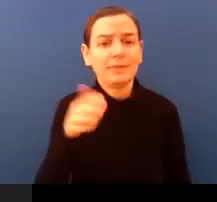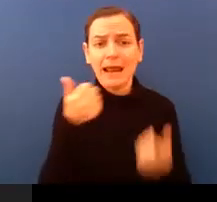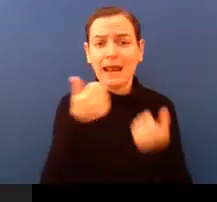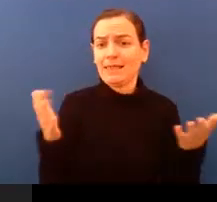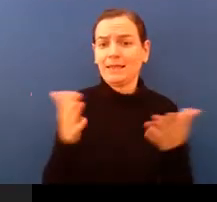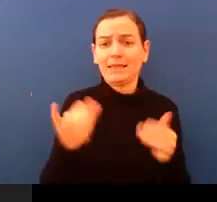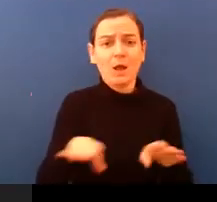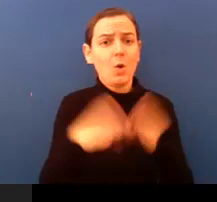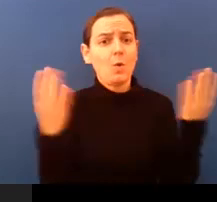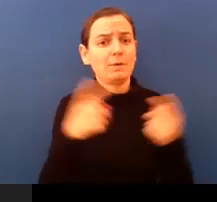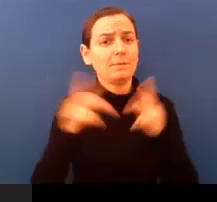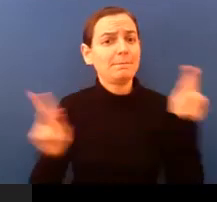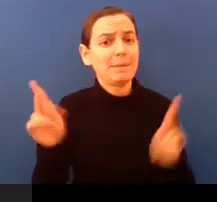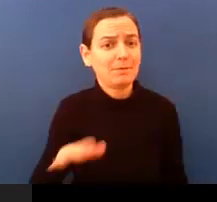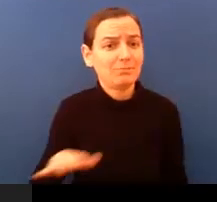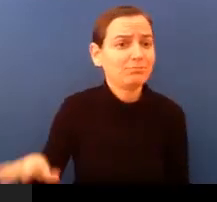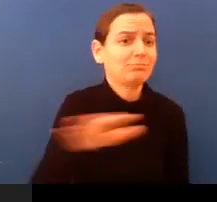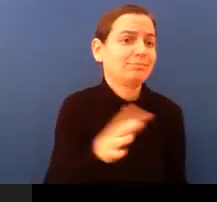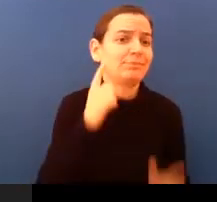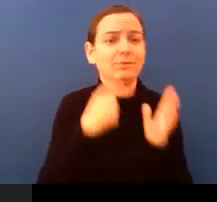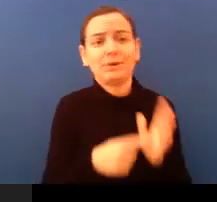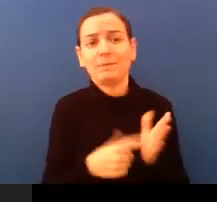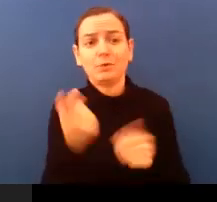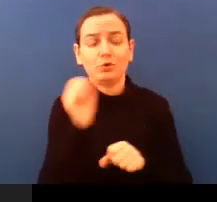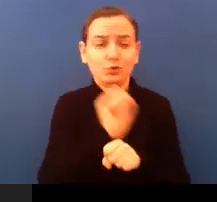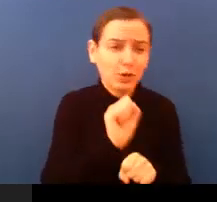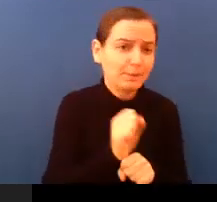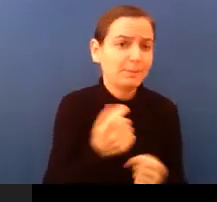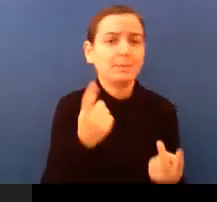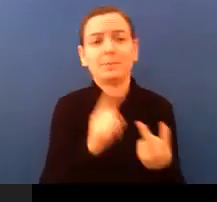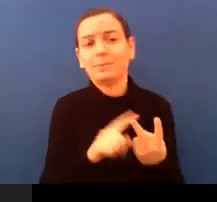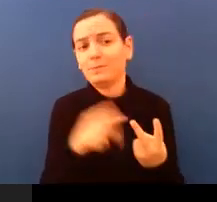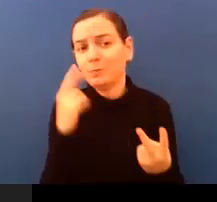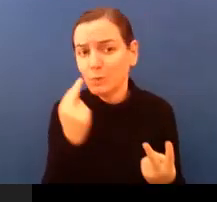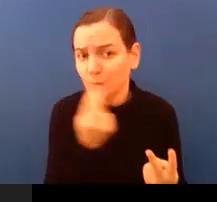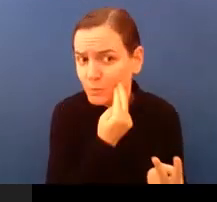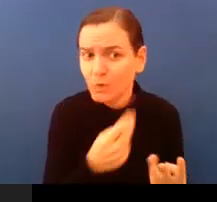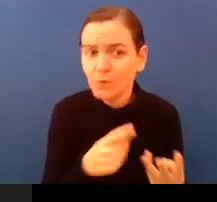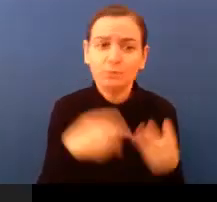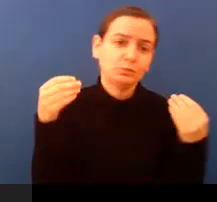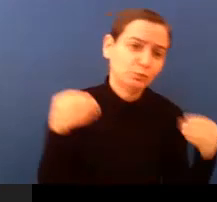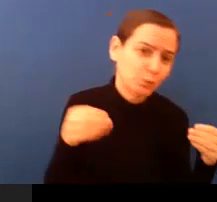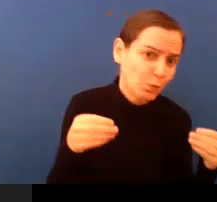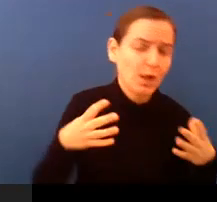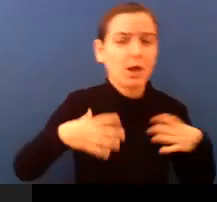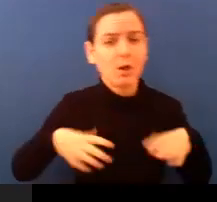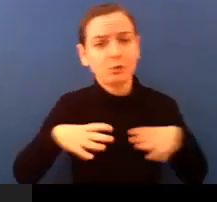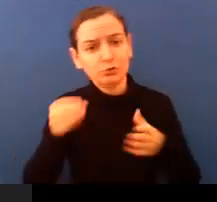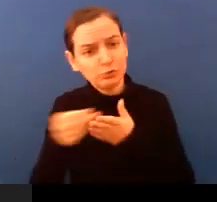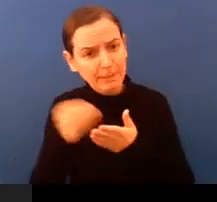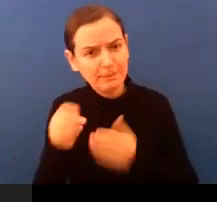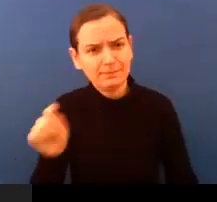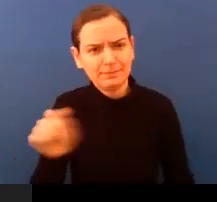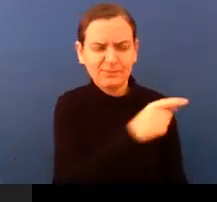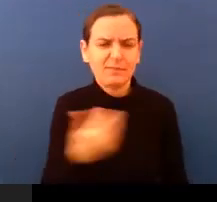go. For example, I had a person, his wife was in the hospital and he was talking to me about he was going to visit